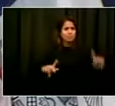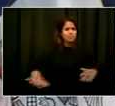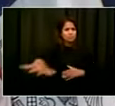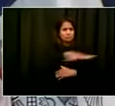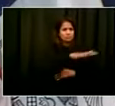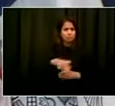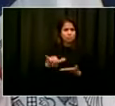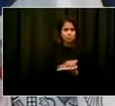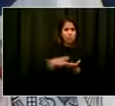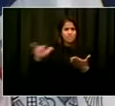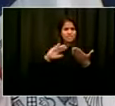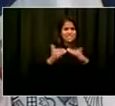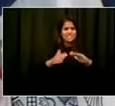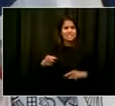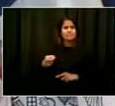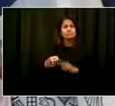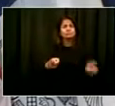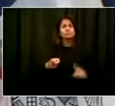work. So,